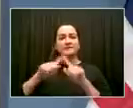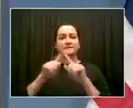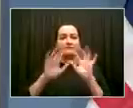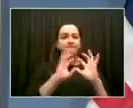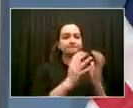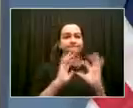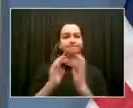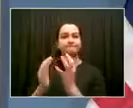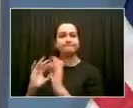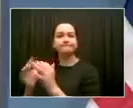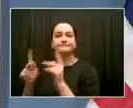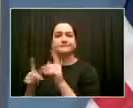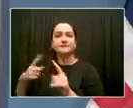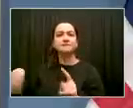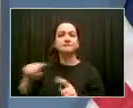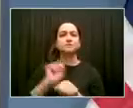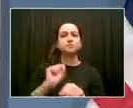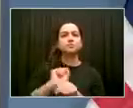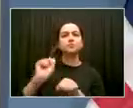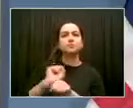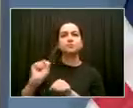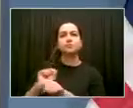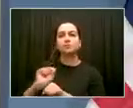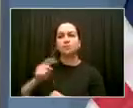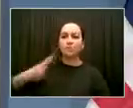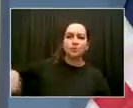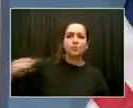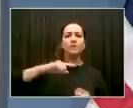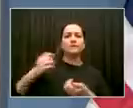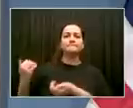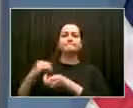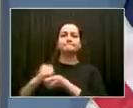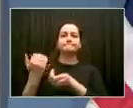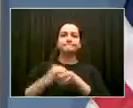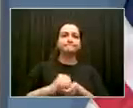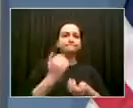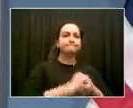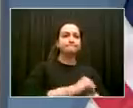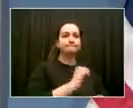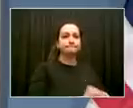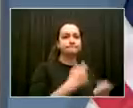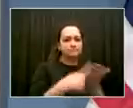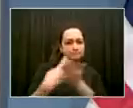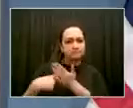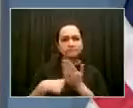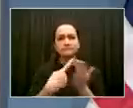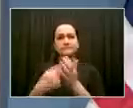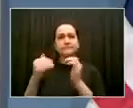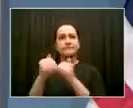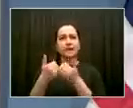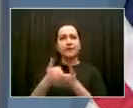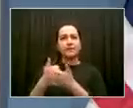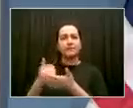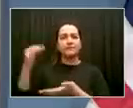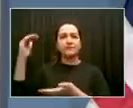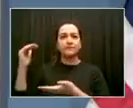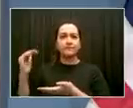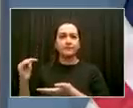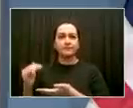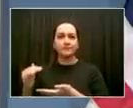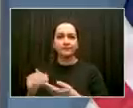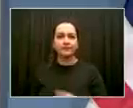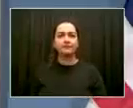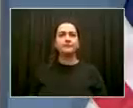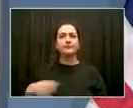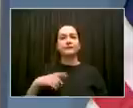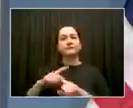this crime. So overall, hate crimes in New York City are down 42% this year. Again, it's a year, as we know, with the